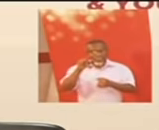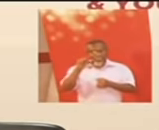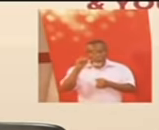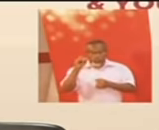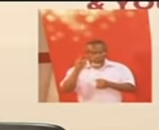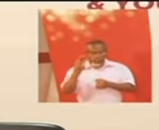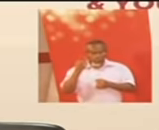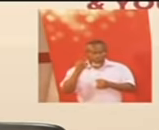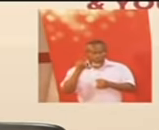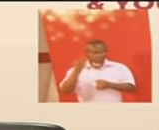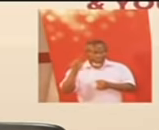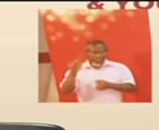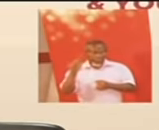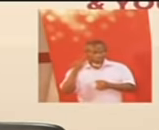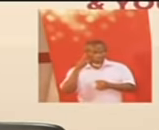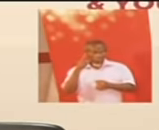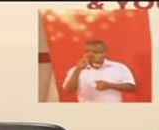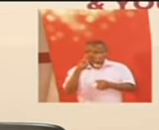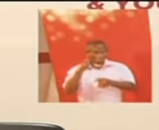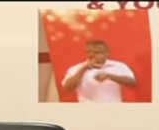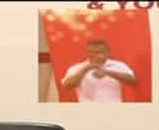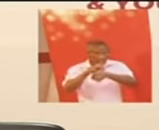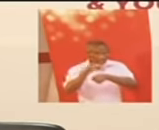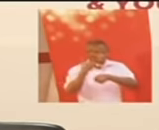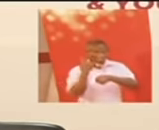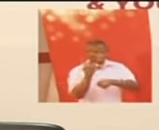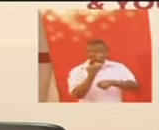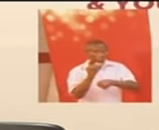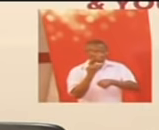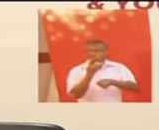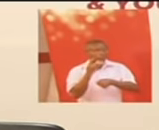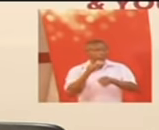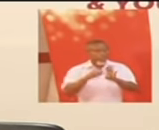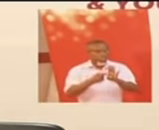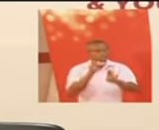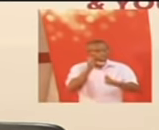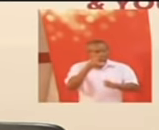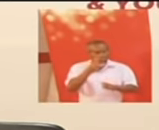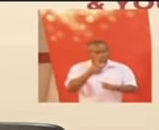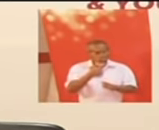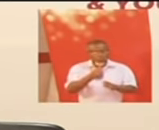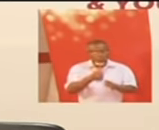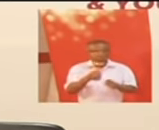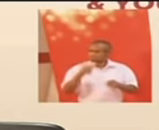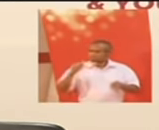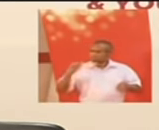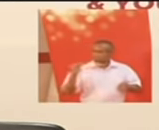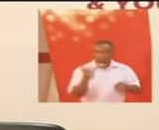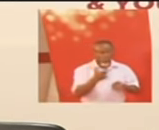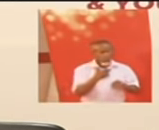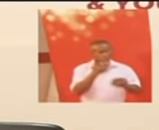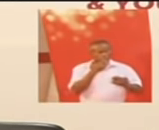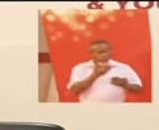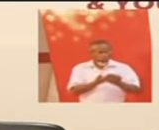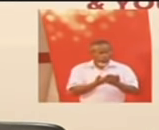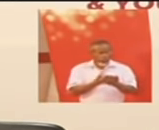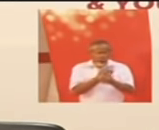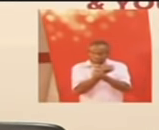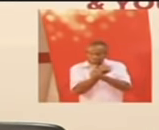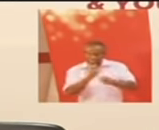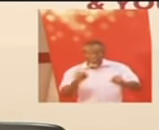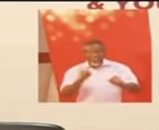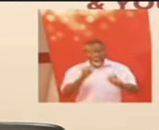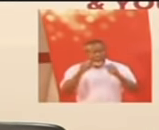www.health.gov.tt. One release at 4 p.m. starting tomorrow. Everyone have a good day, be safe, and of course, wear your